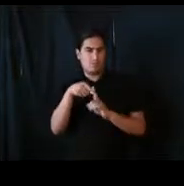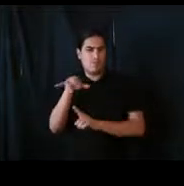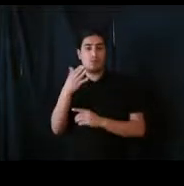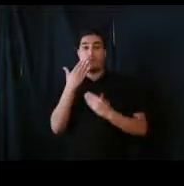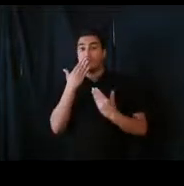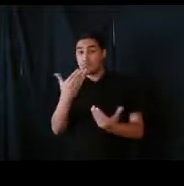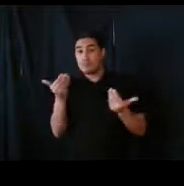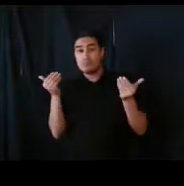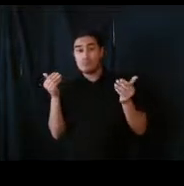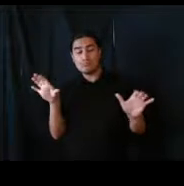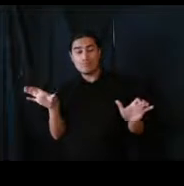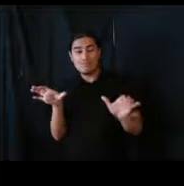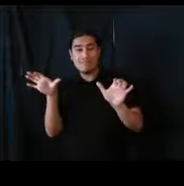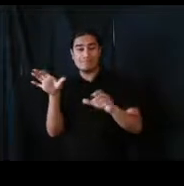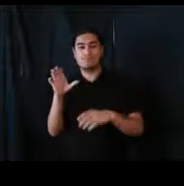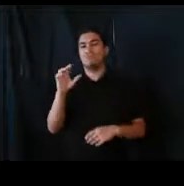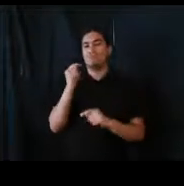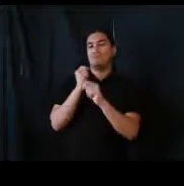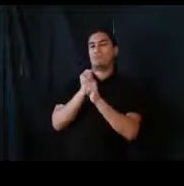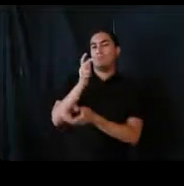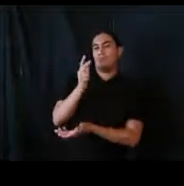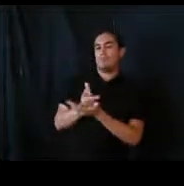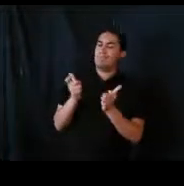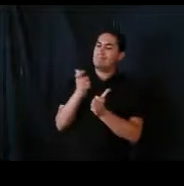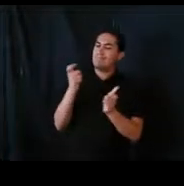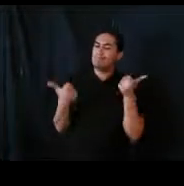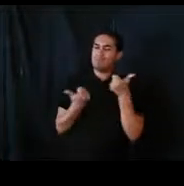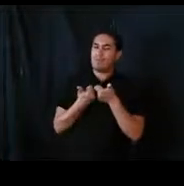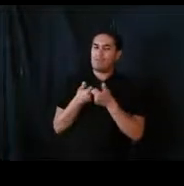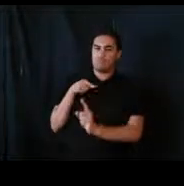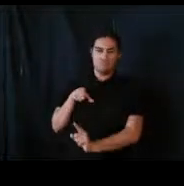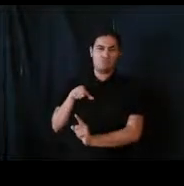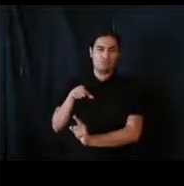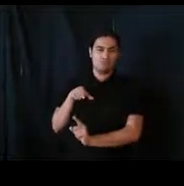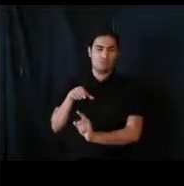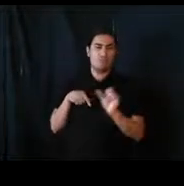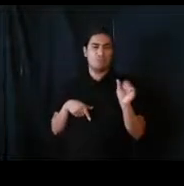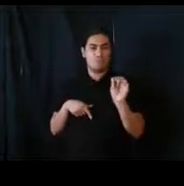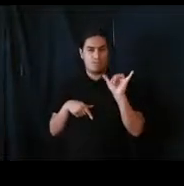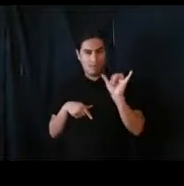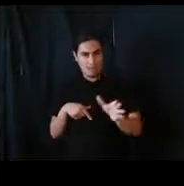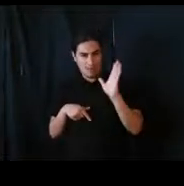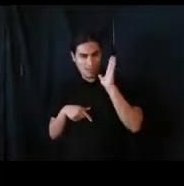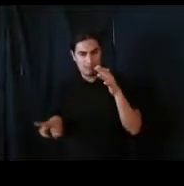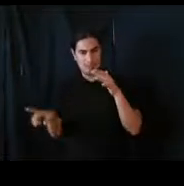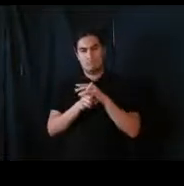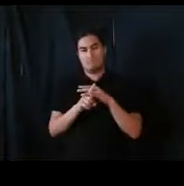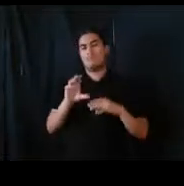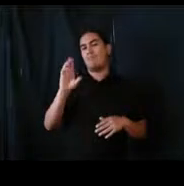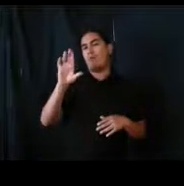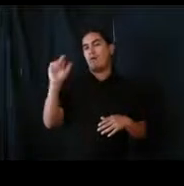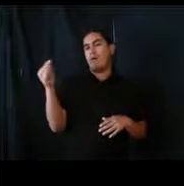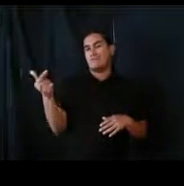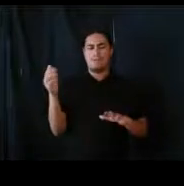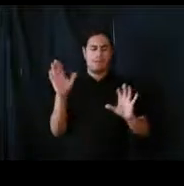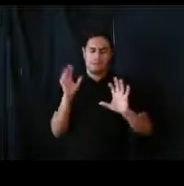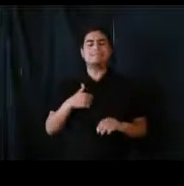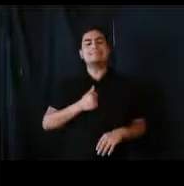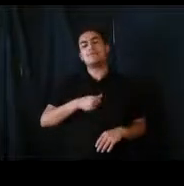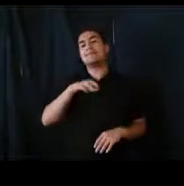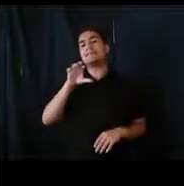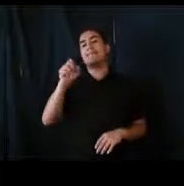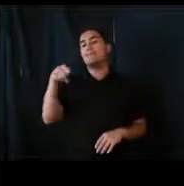about truck parking is one of the biggest challenges in there um so that's coming up in august we don't have i mean in september the date's not